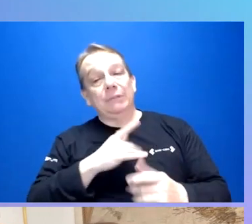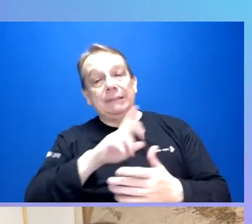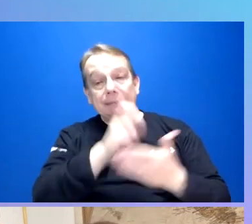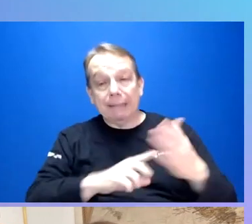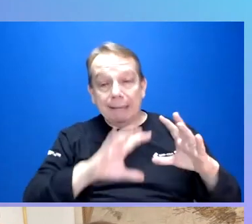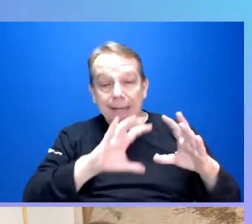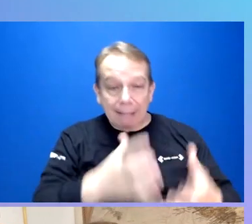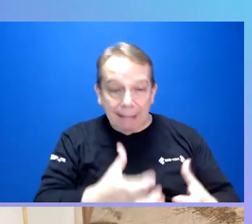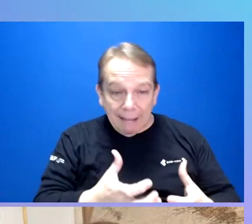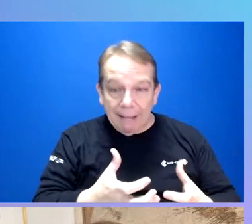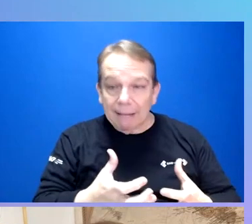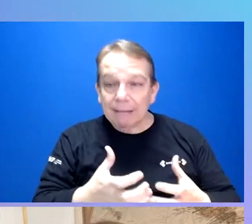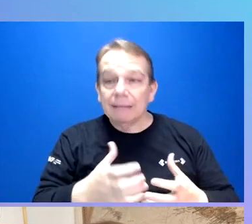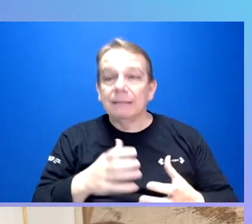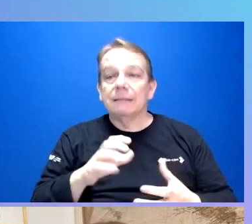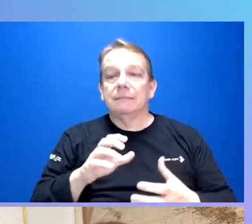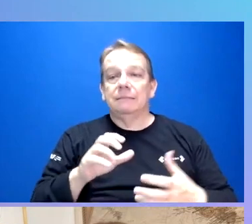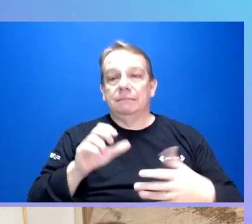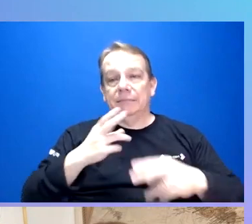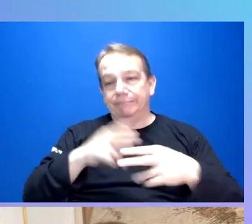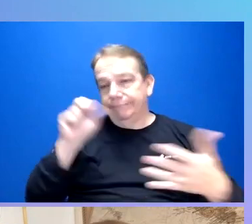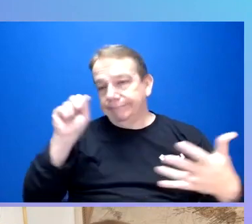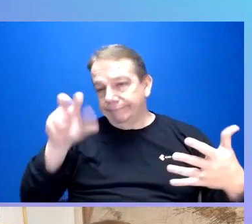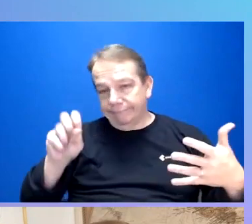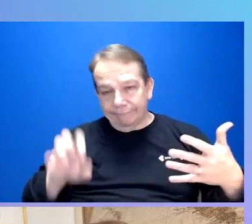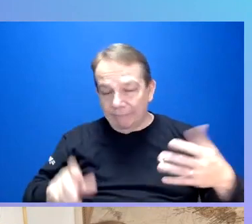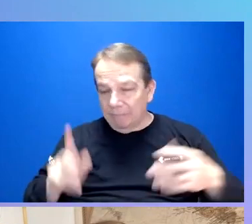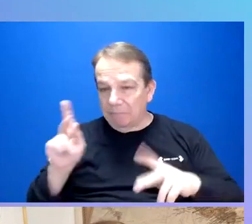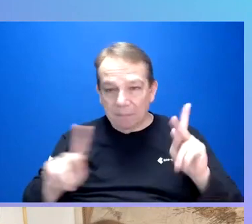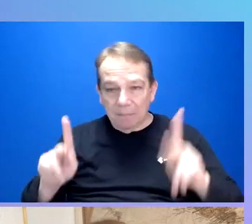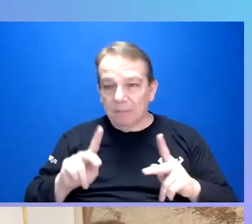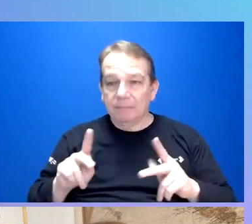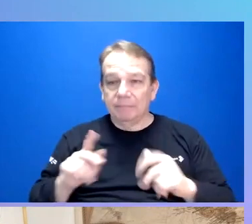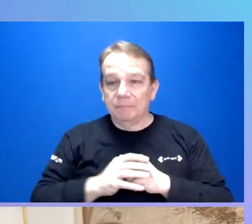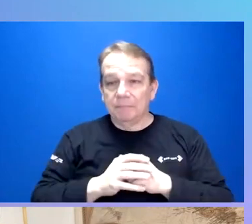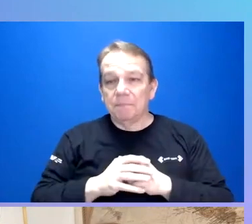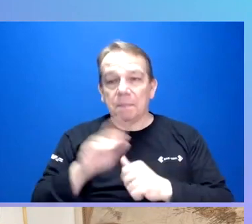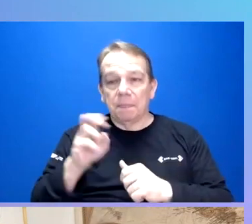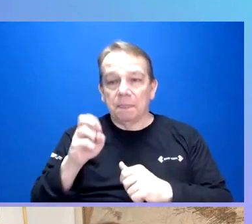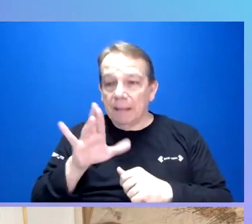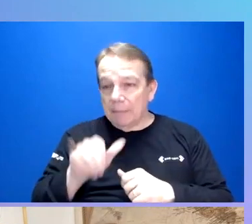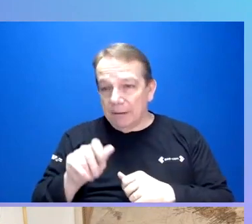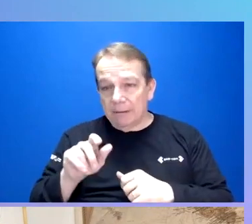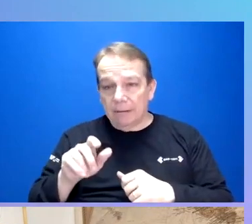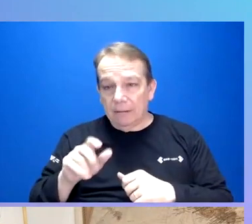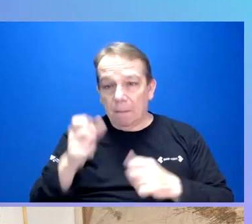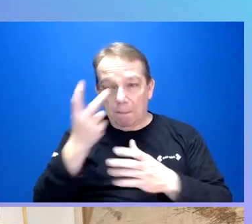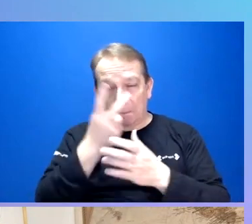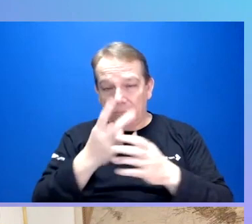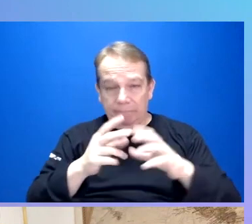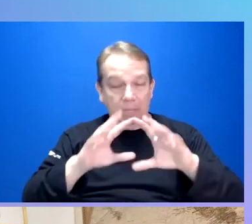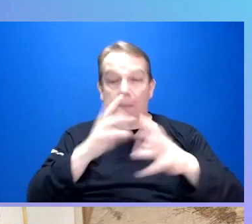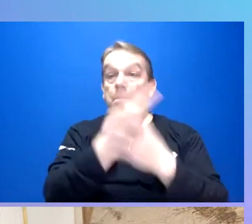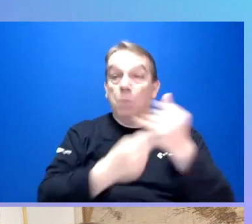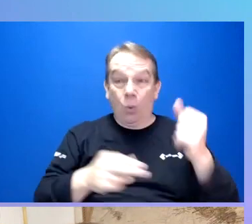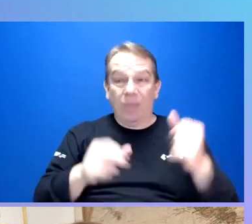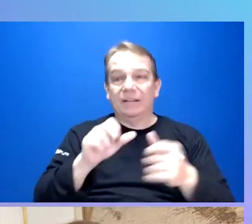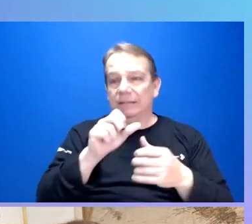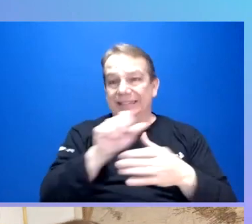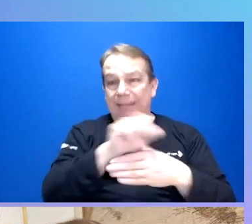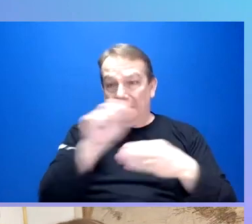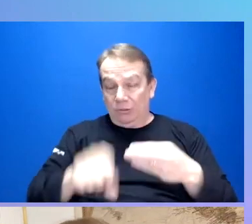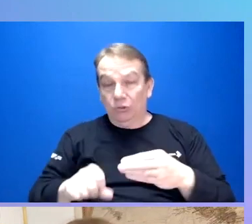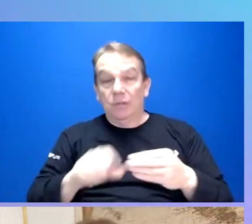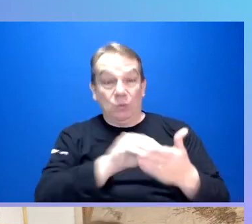Amy Hurst, Stephanie Kosef, Daniel Johnston, Tom Igo, Marianne Petit, both semesters of the multisensory